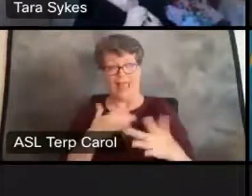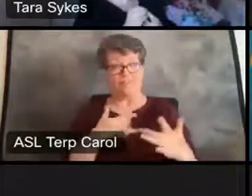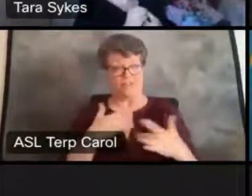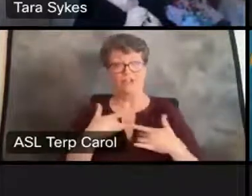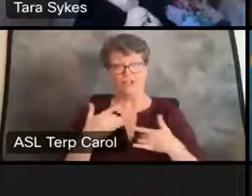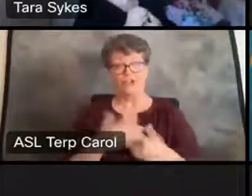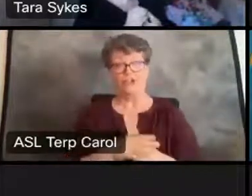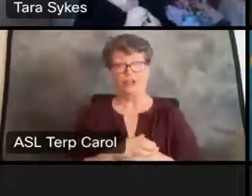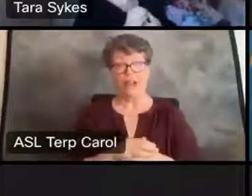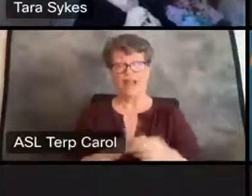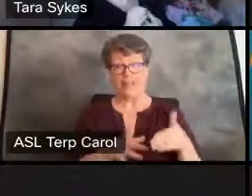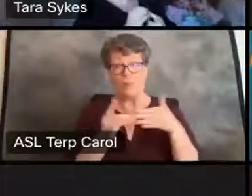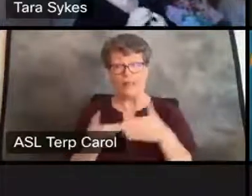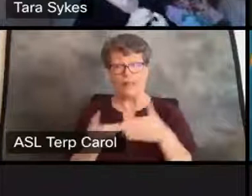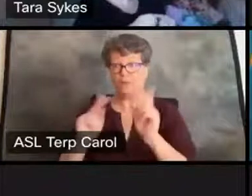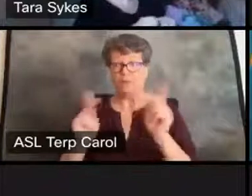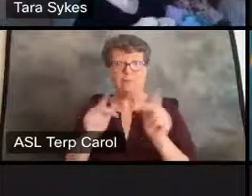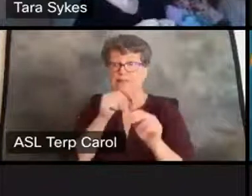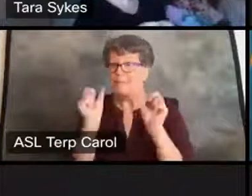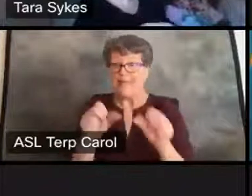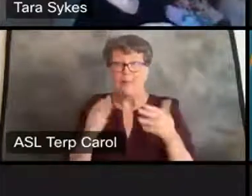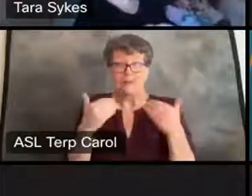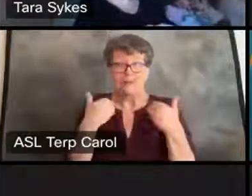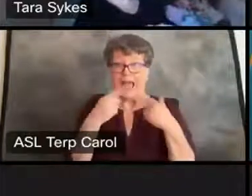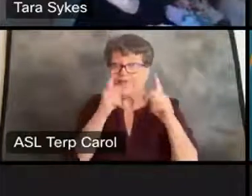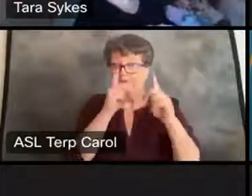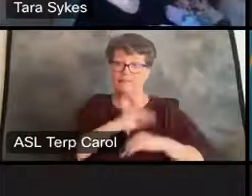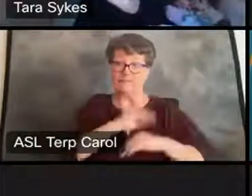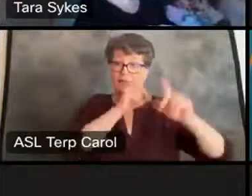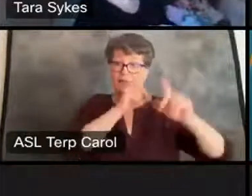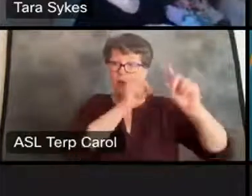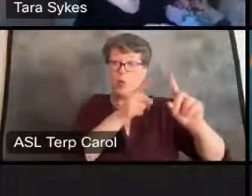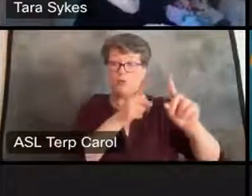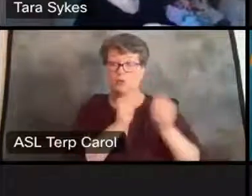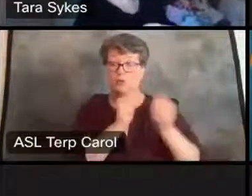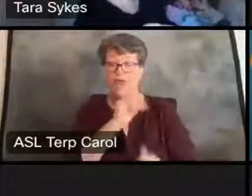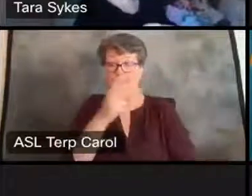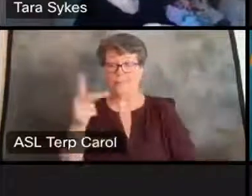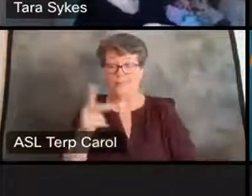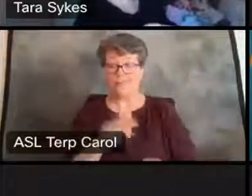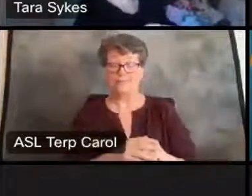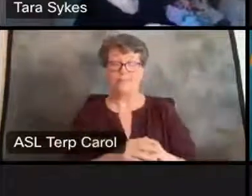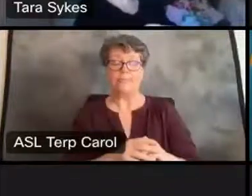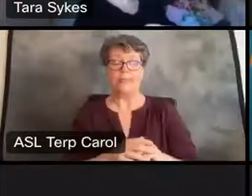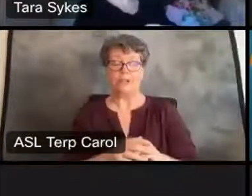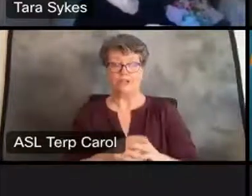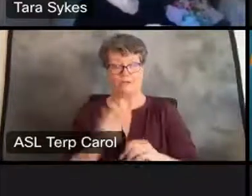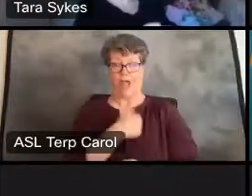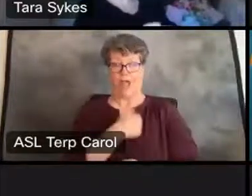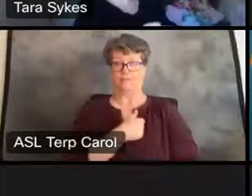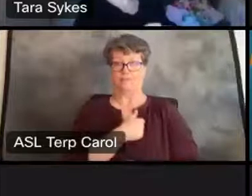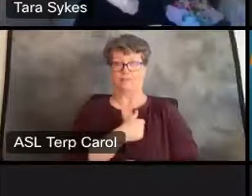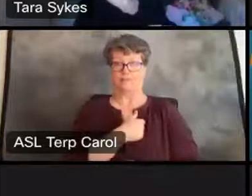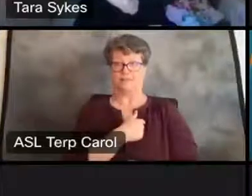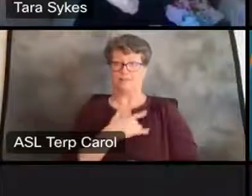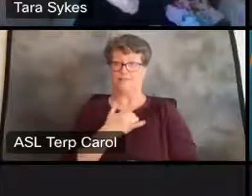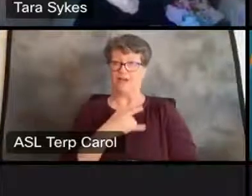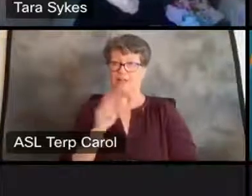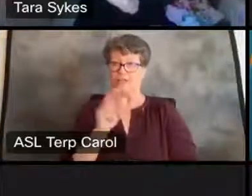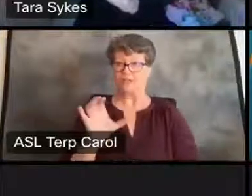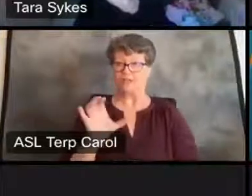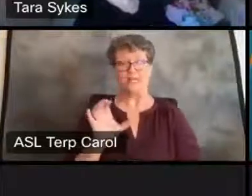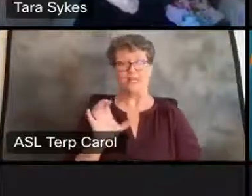fully HCBS compliant service to individuals. And the basic argument is, if you don't have staff, you will be